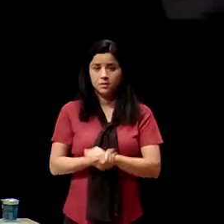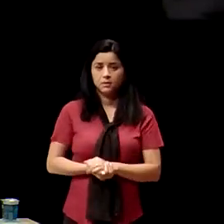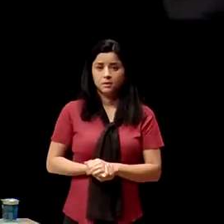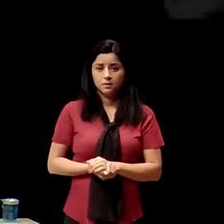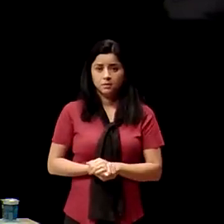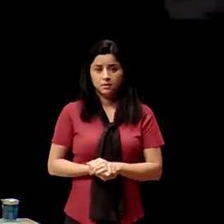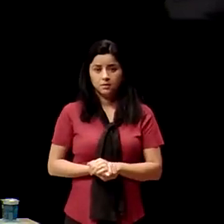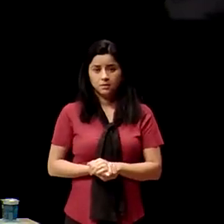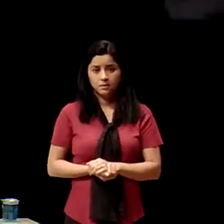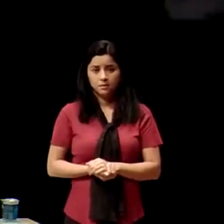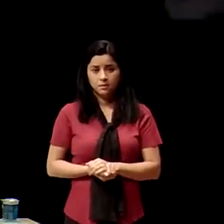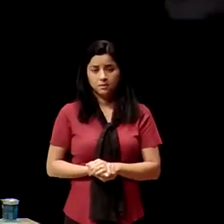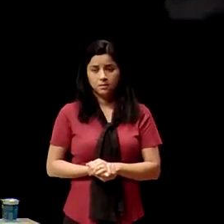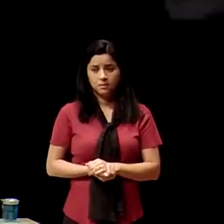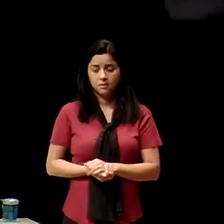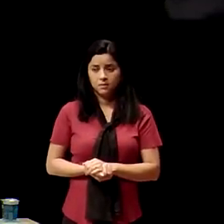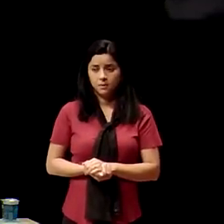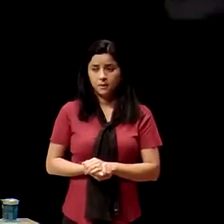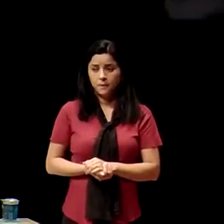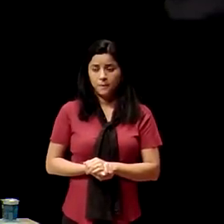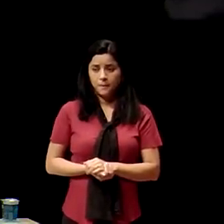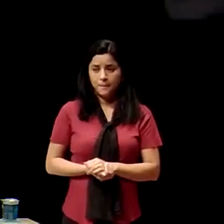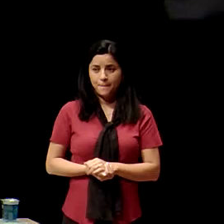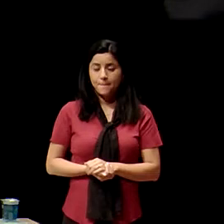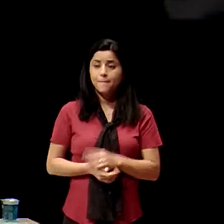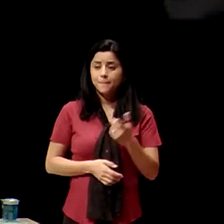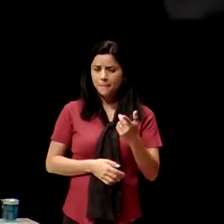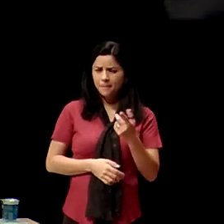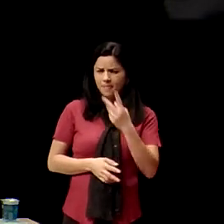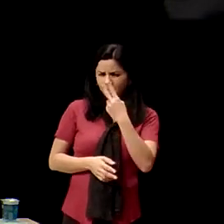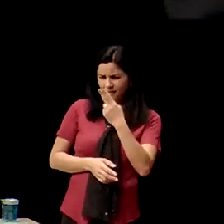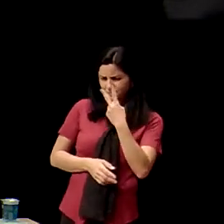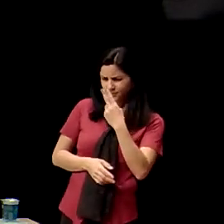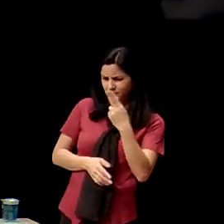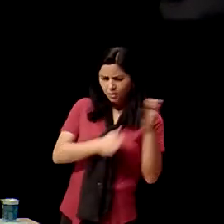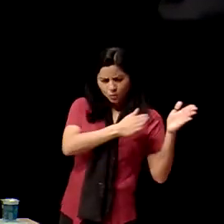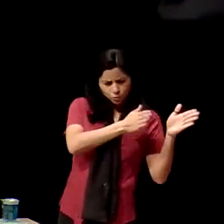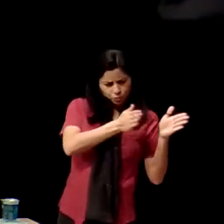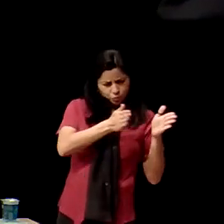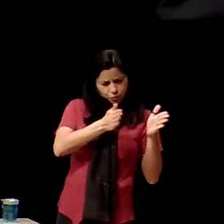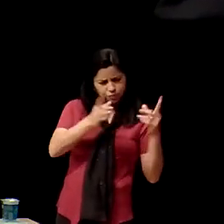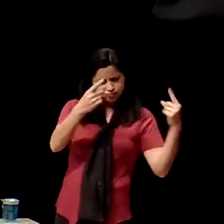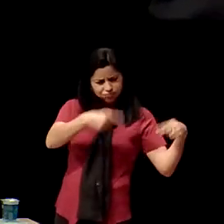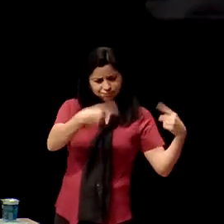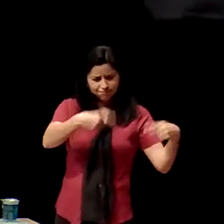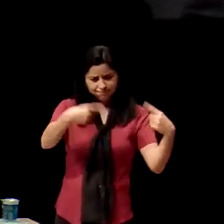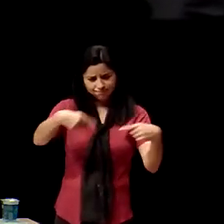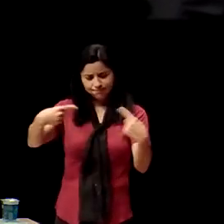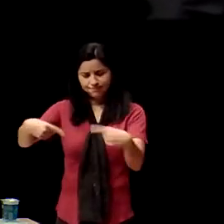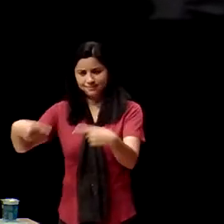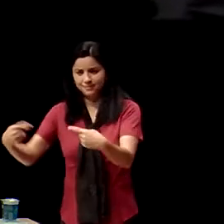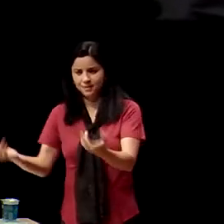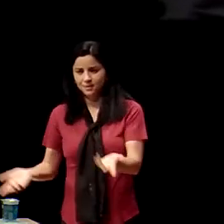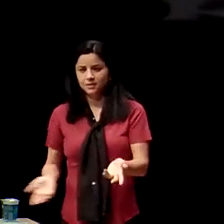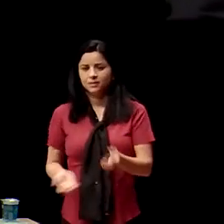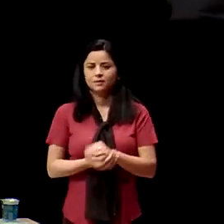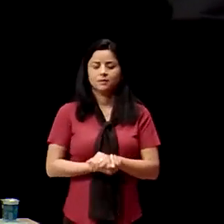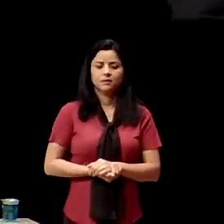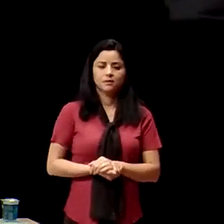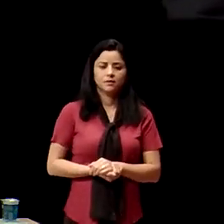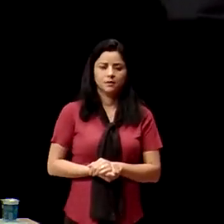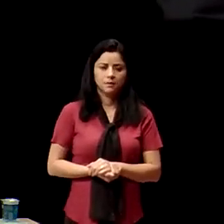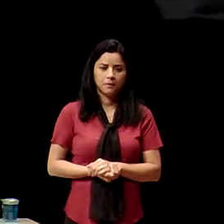I would say seem to drive. Elas parecem passar por desafios. The understanding of